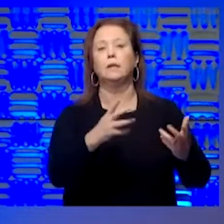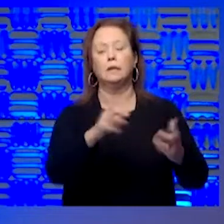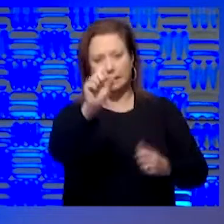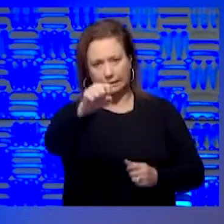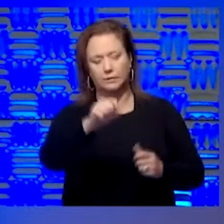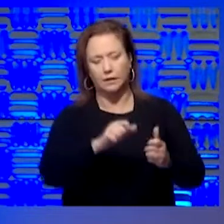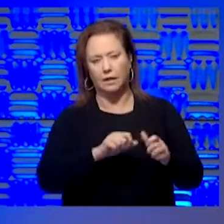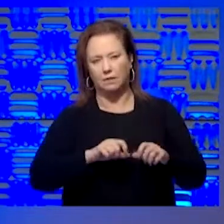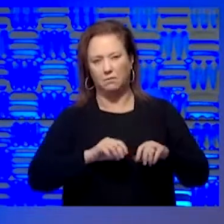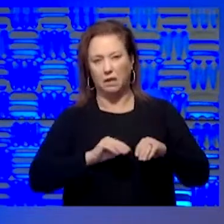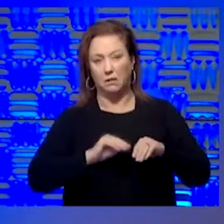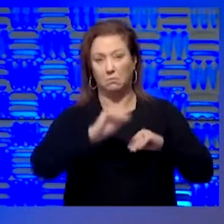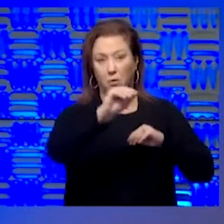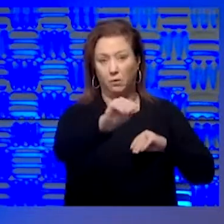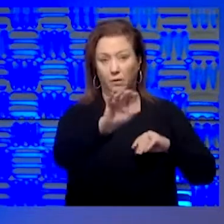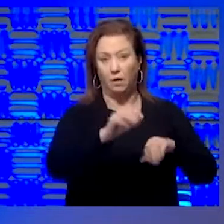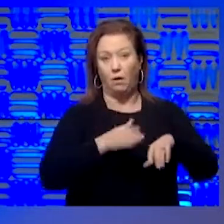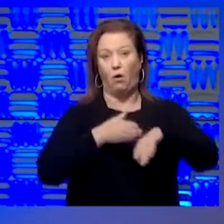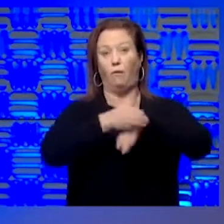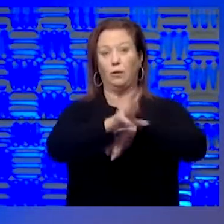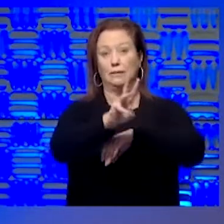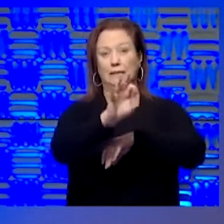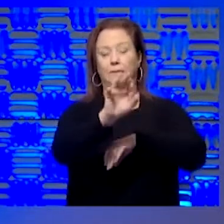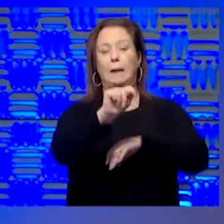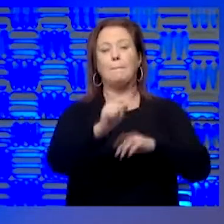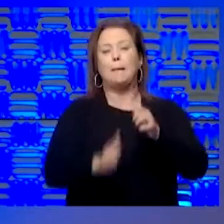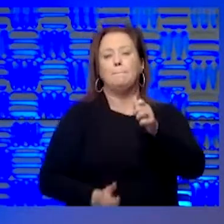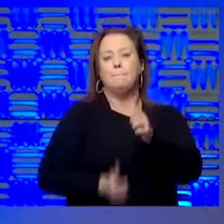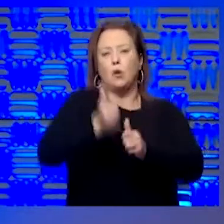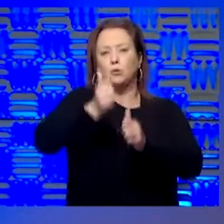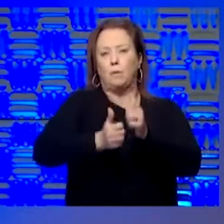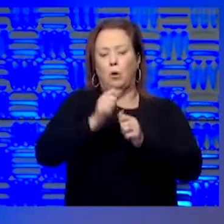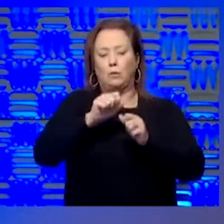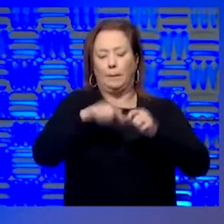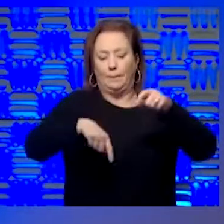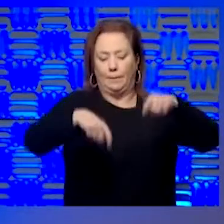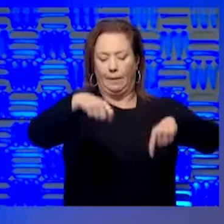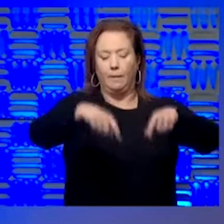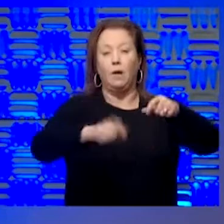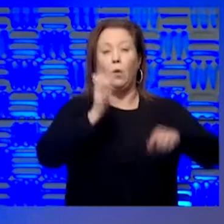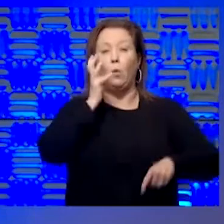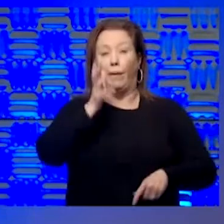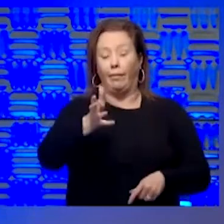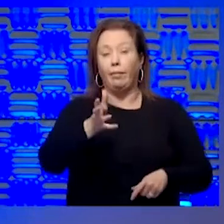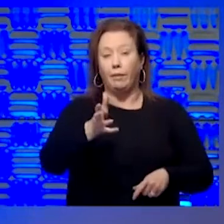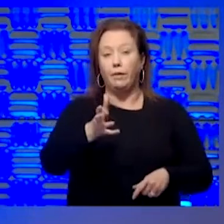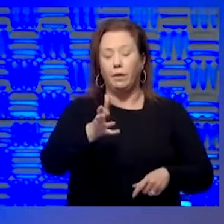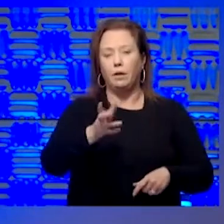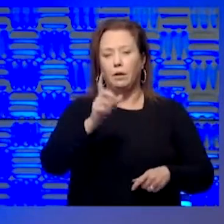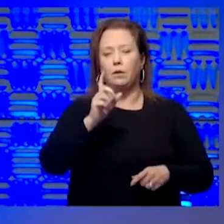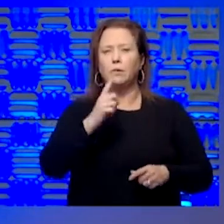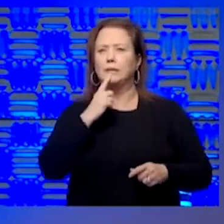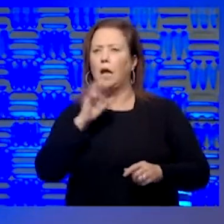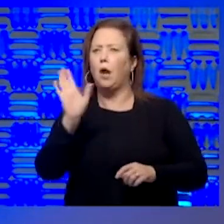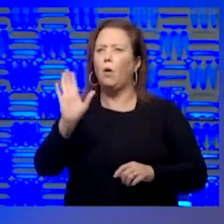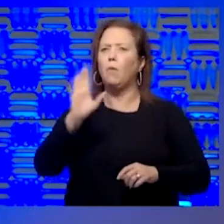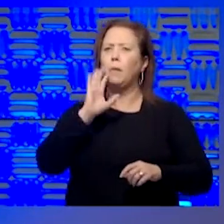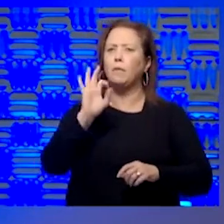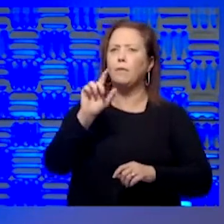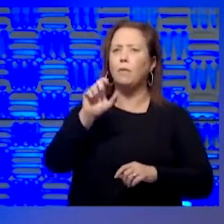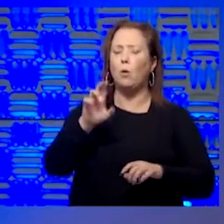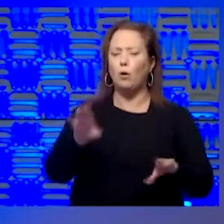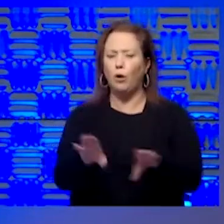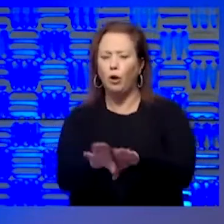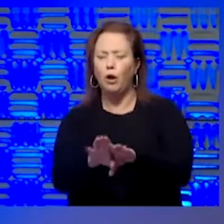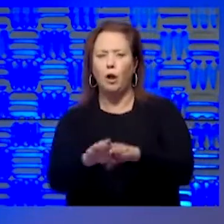doesn't. But the majority of these droplets are going to fall to the floor. We know that it's been brought up before. Well, what about it on the floor and carrying home